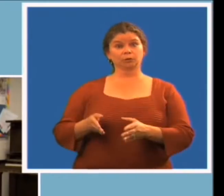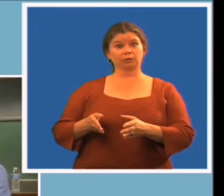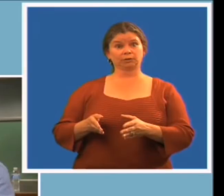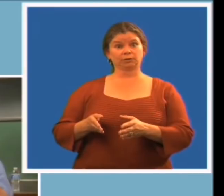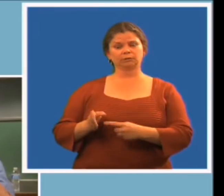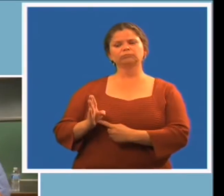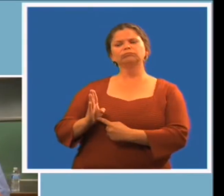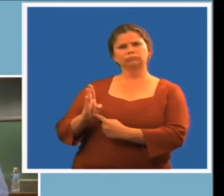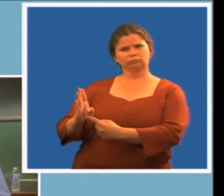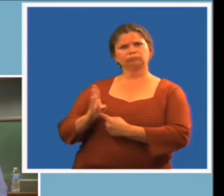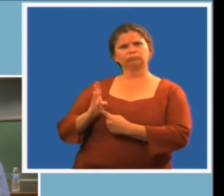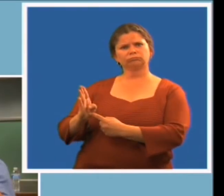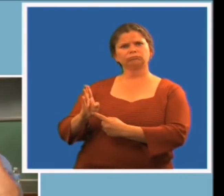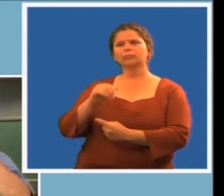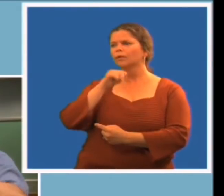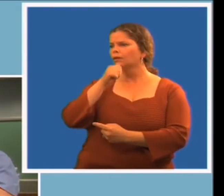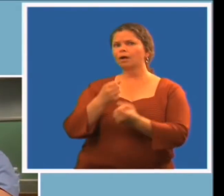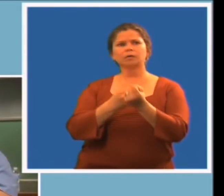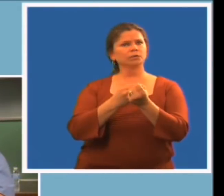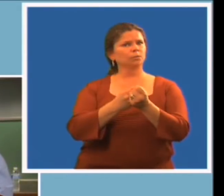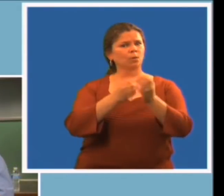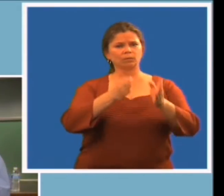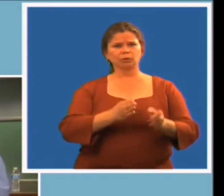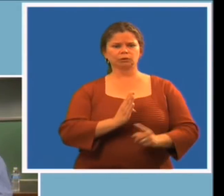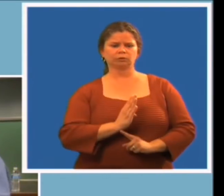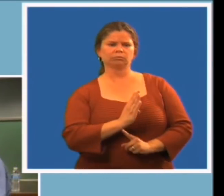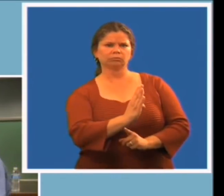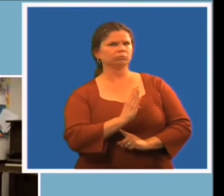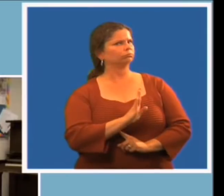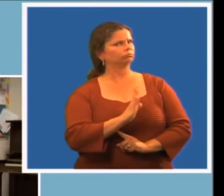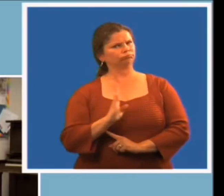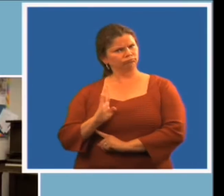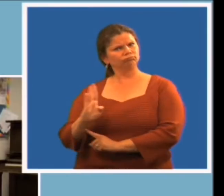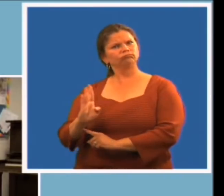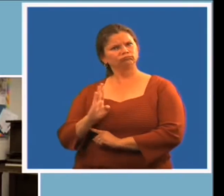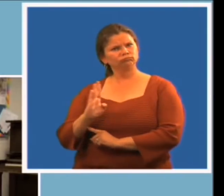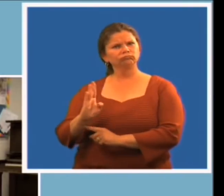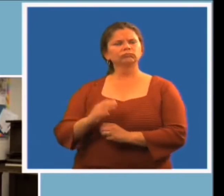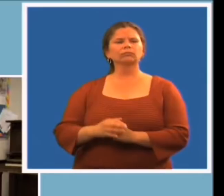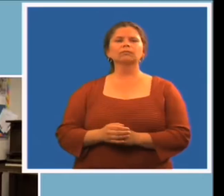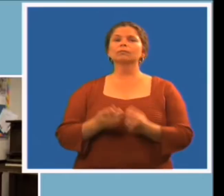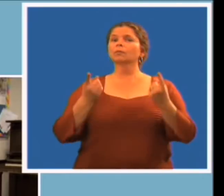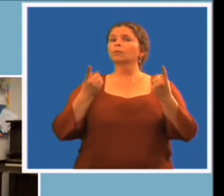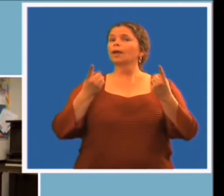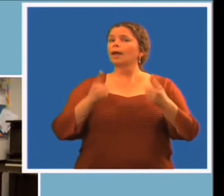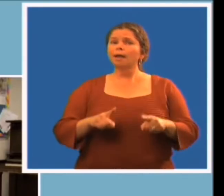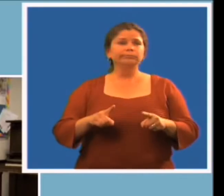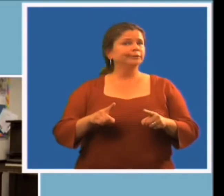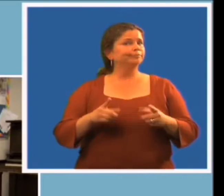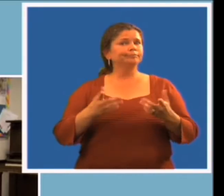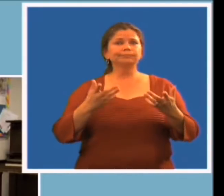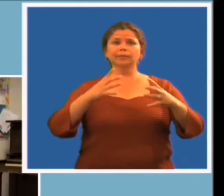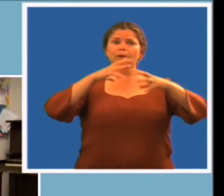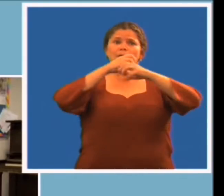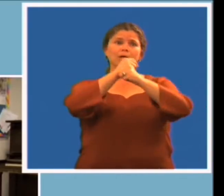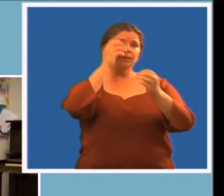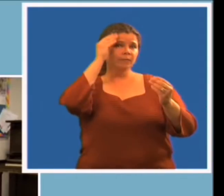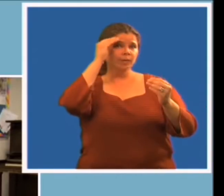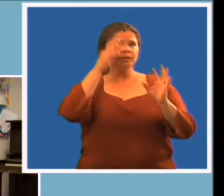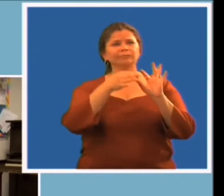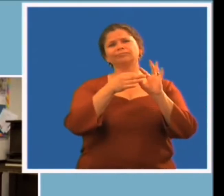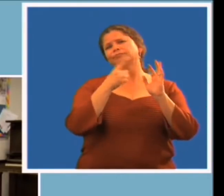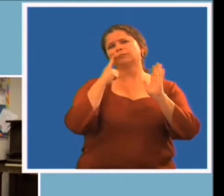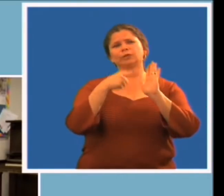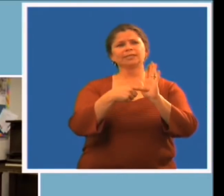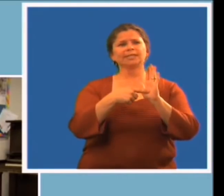person, not to the support person. When information is exchanged that is confidential, for example with a parent, it